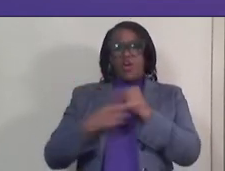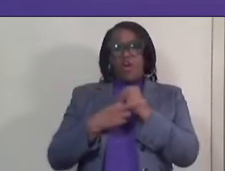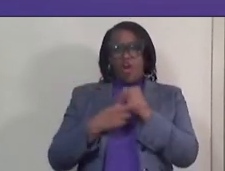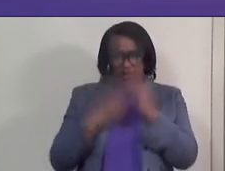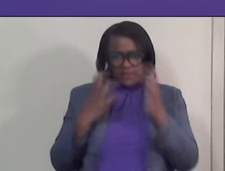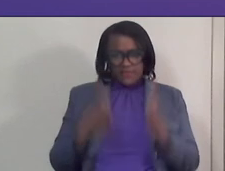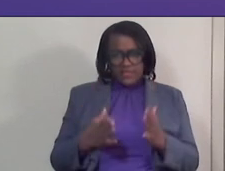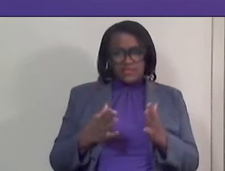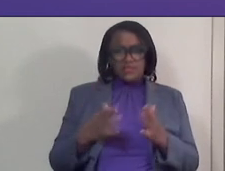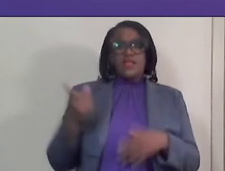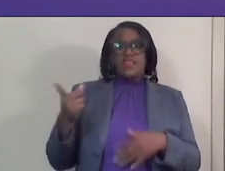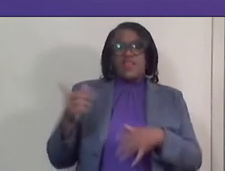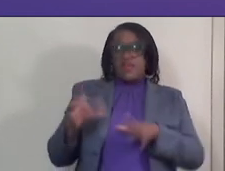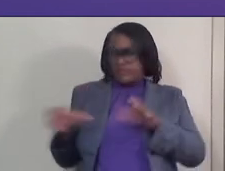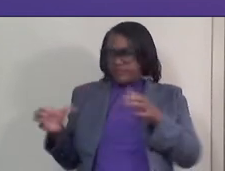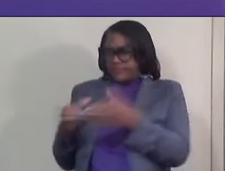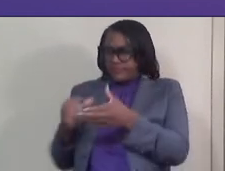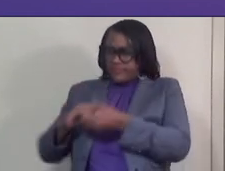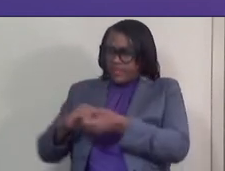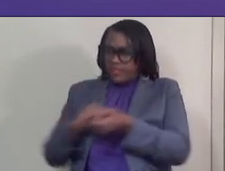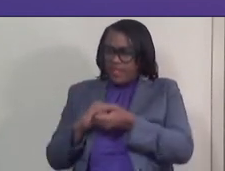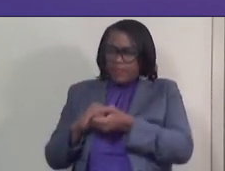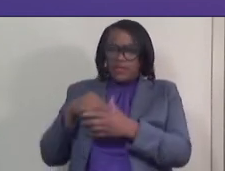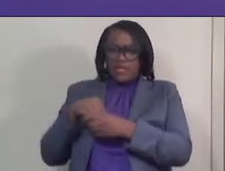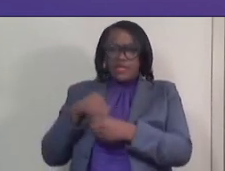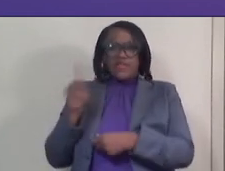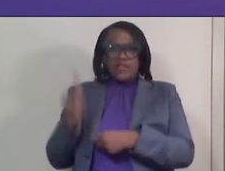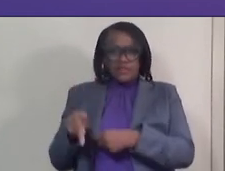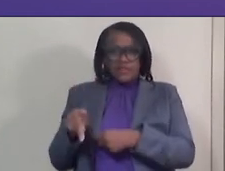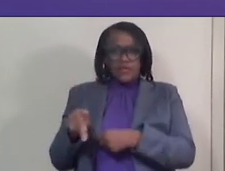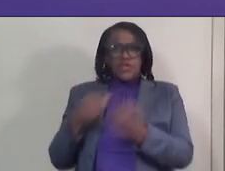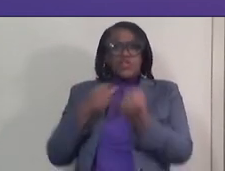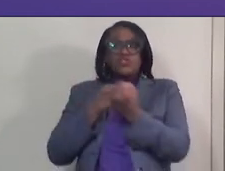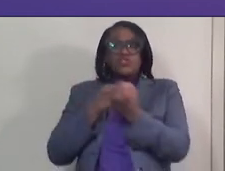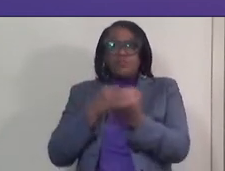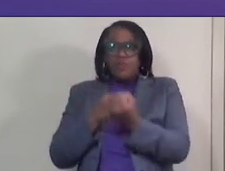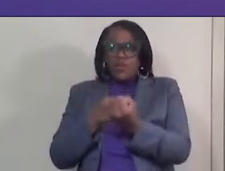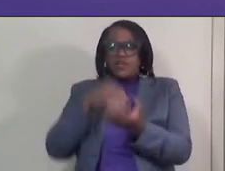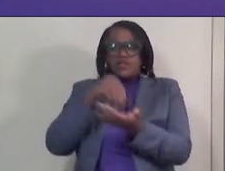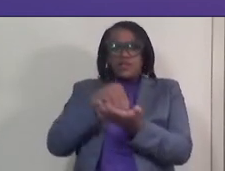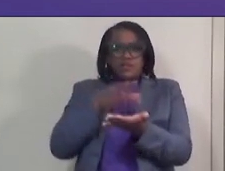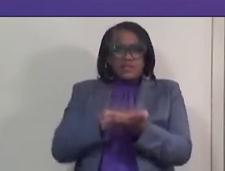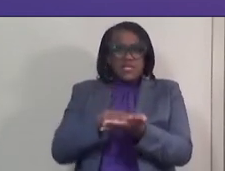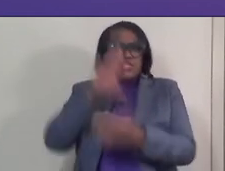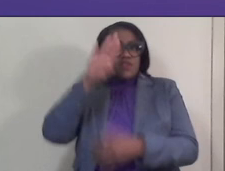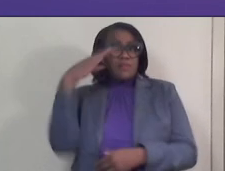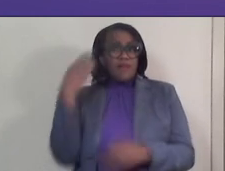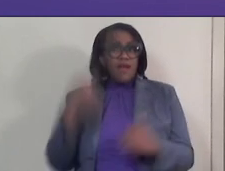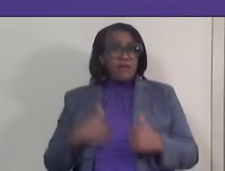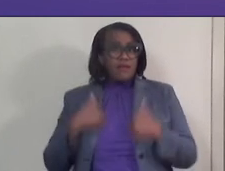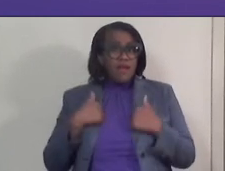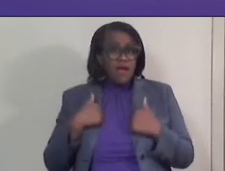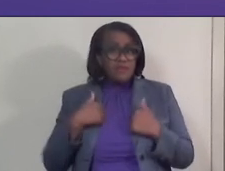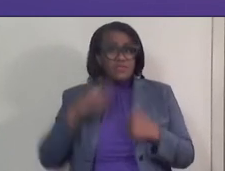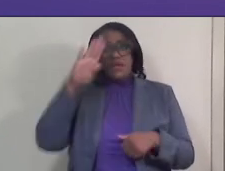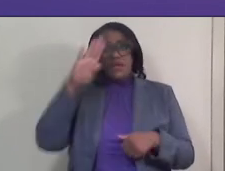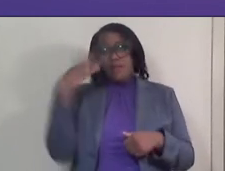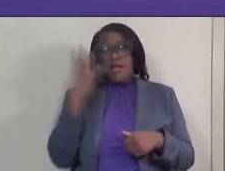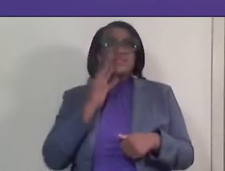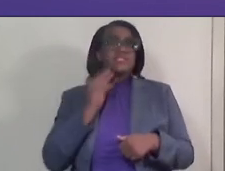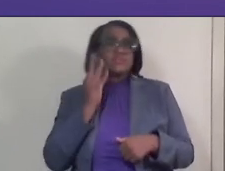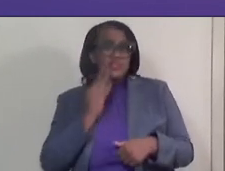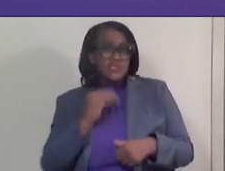region around supporting the documentation of Black lives and Black experience in the region.